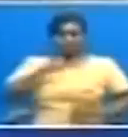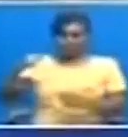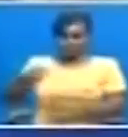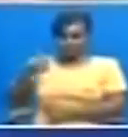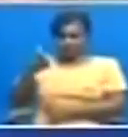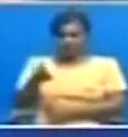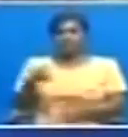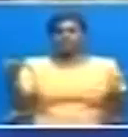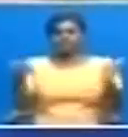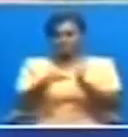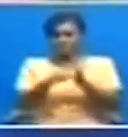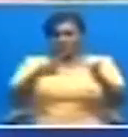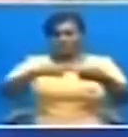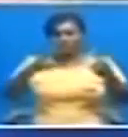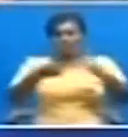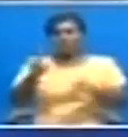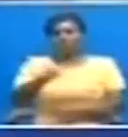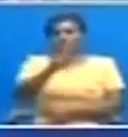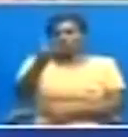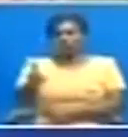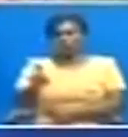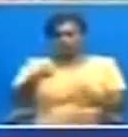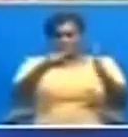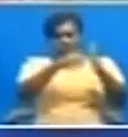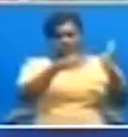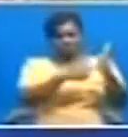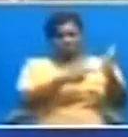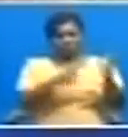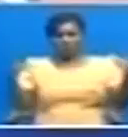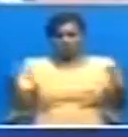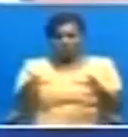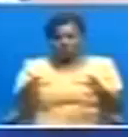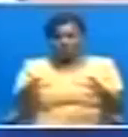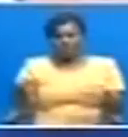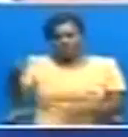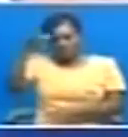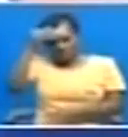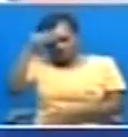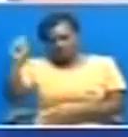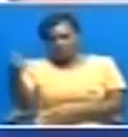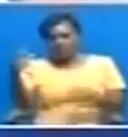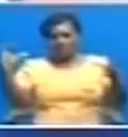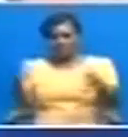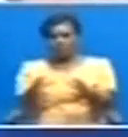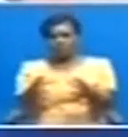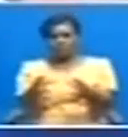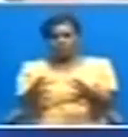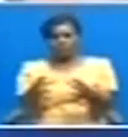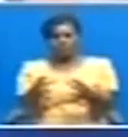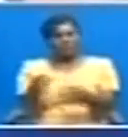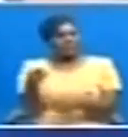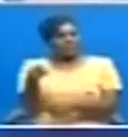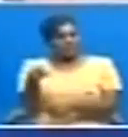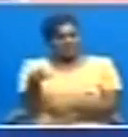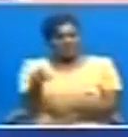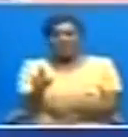the strain in the relations. The question of jurisdiction over British troops training on Kenyan soil and Kenyan troops in Britain has one that has